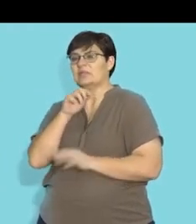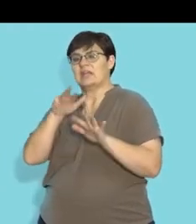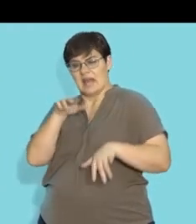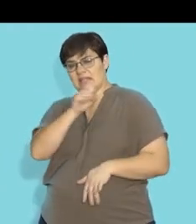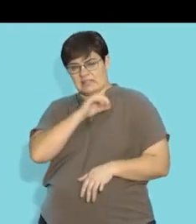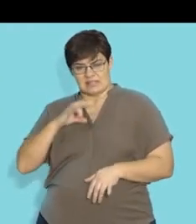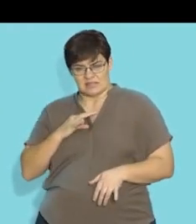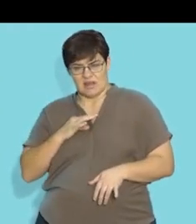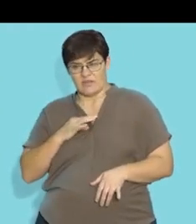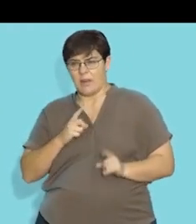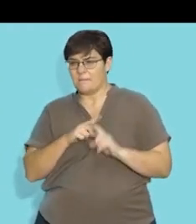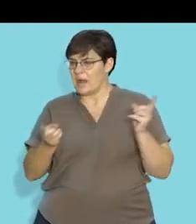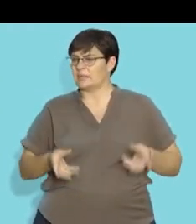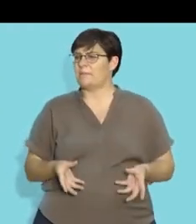used